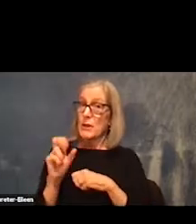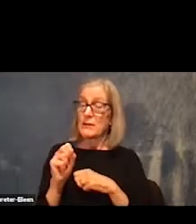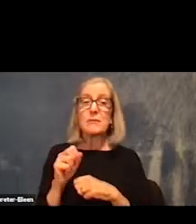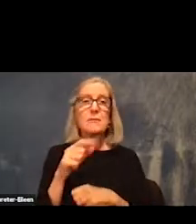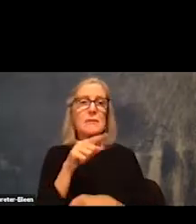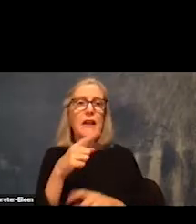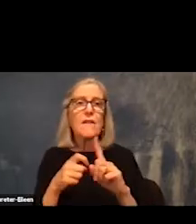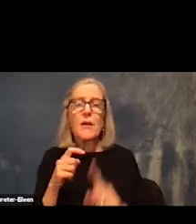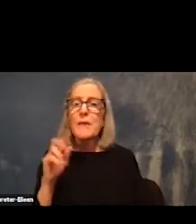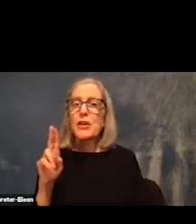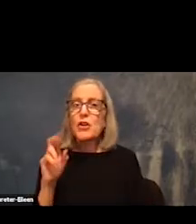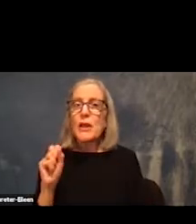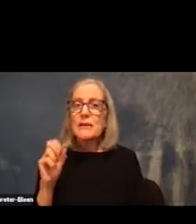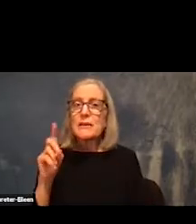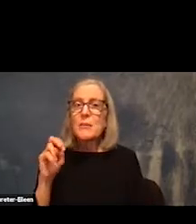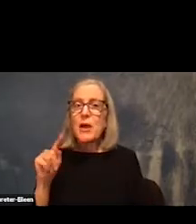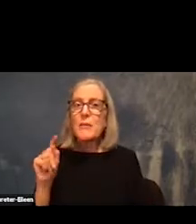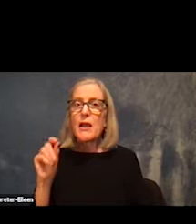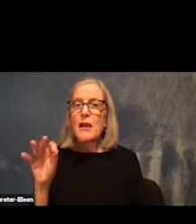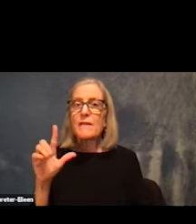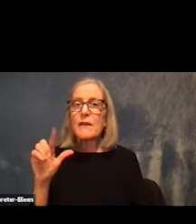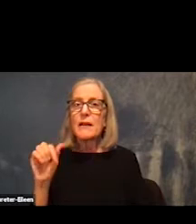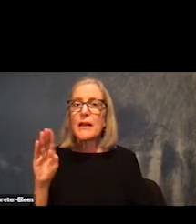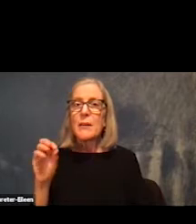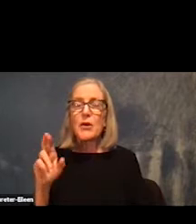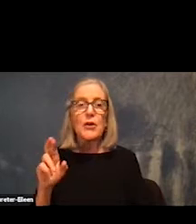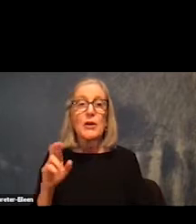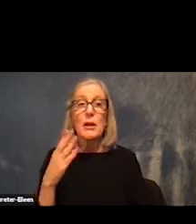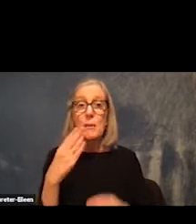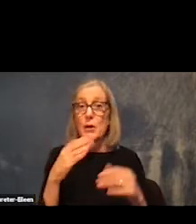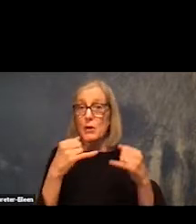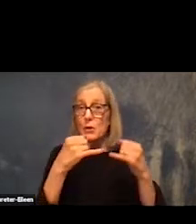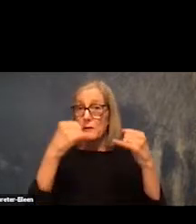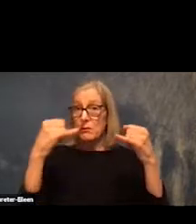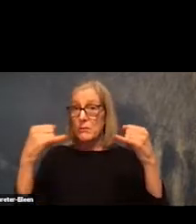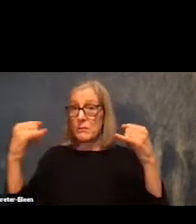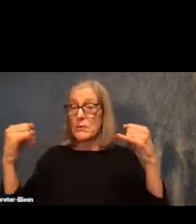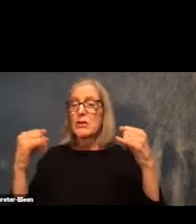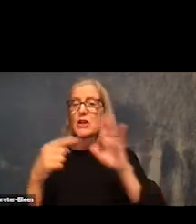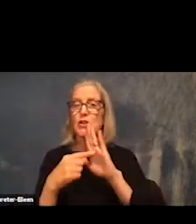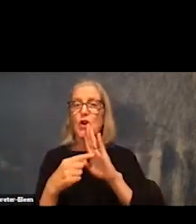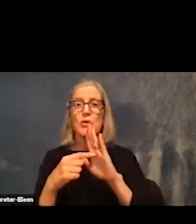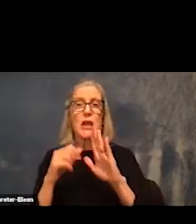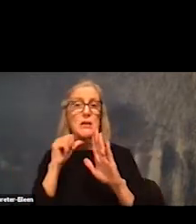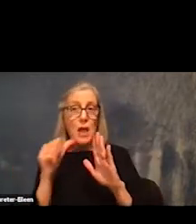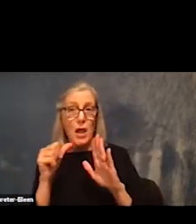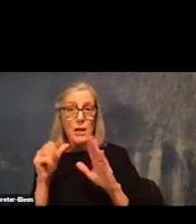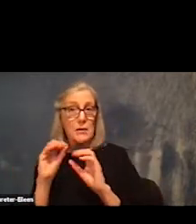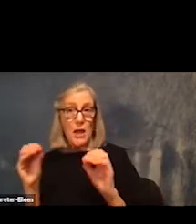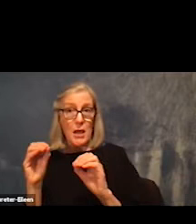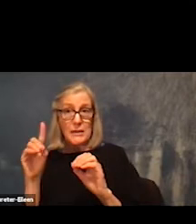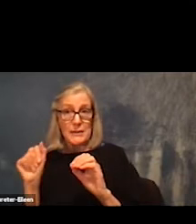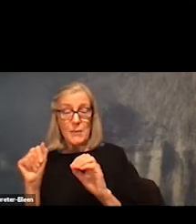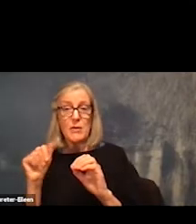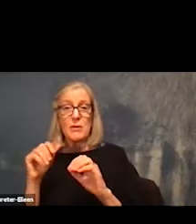Labor. The blue line reflects the employment of non-disabled adults over 16 in this country. It